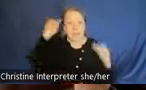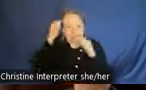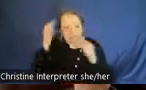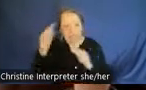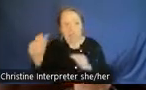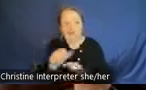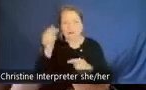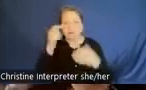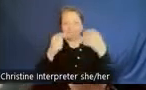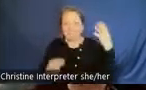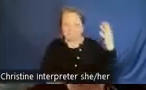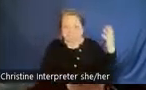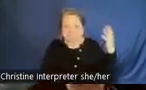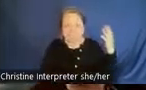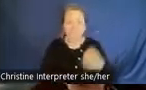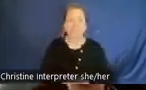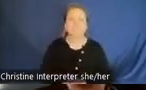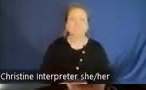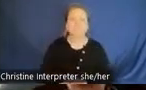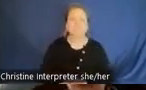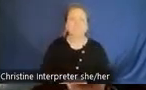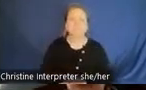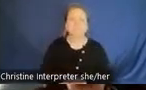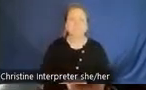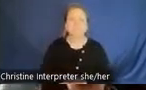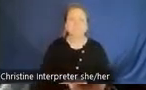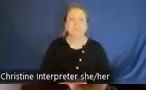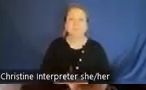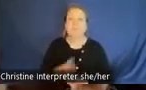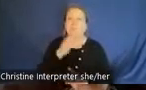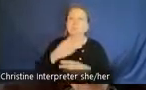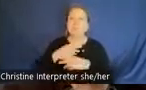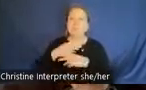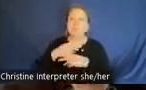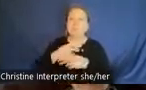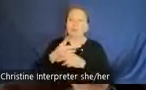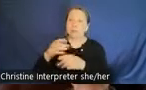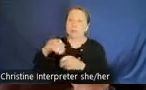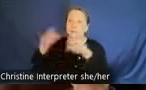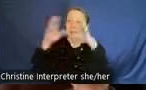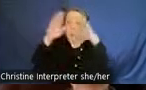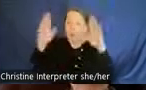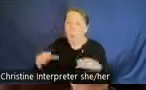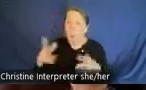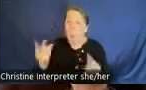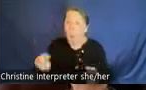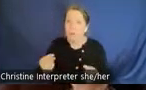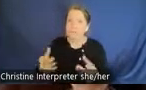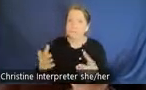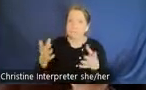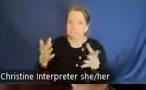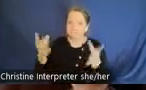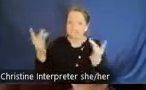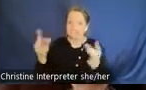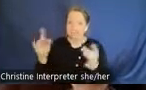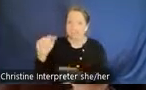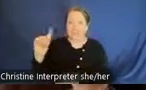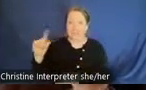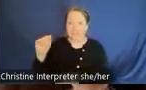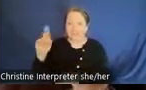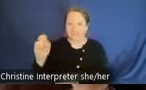And products that come into play with housing include adhesives, air fresheners,